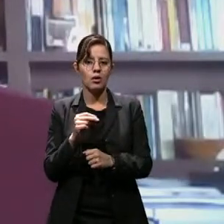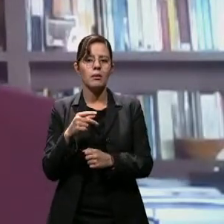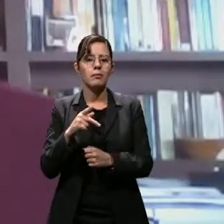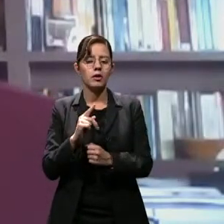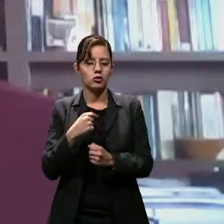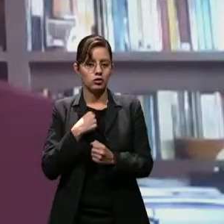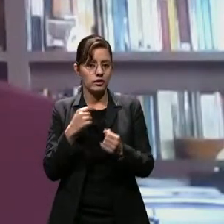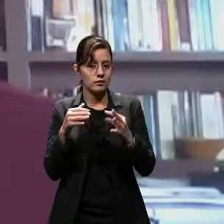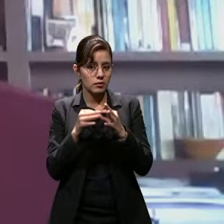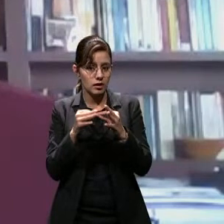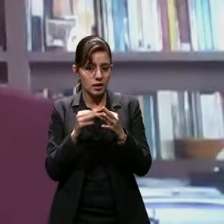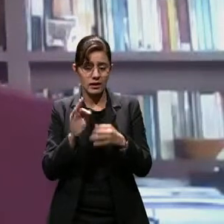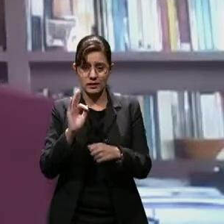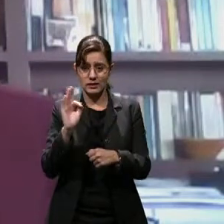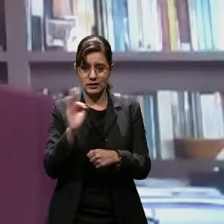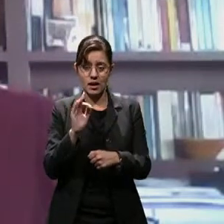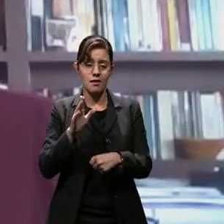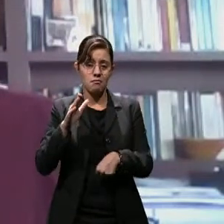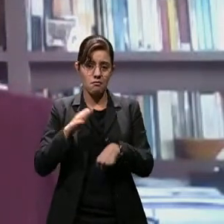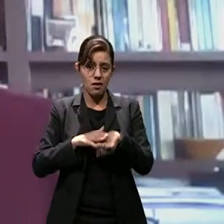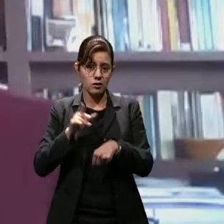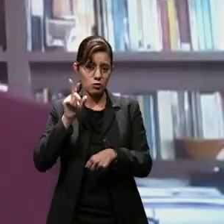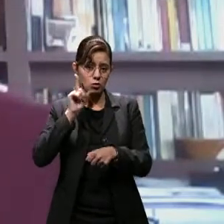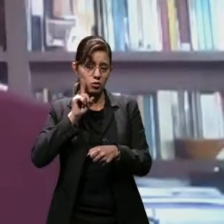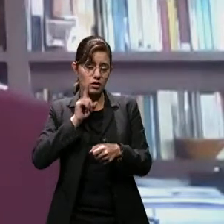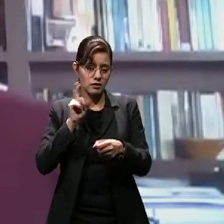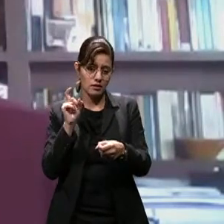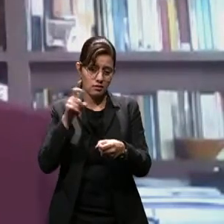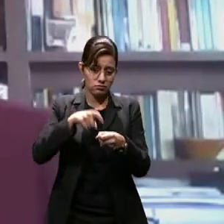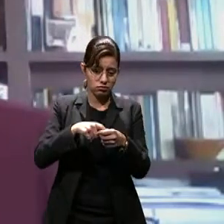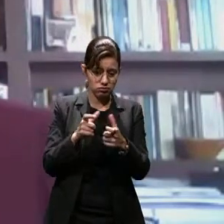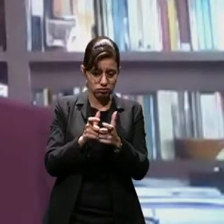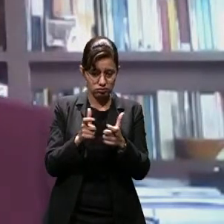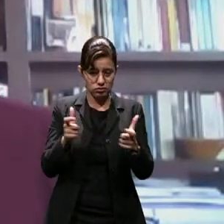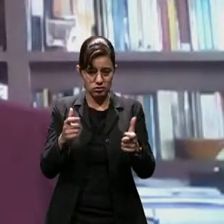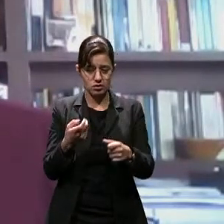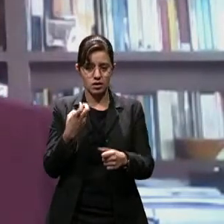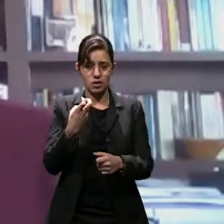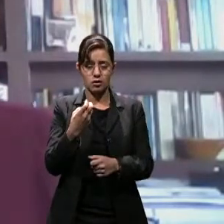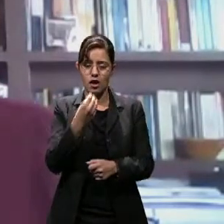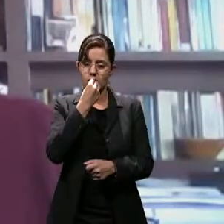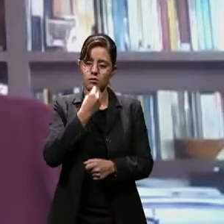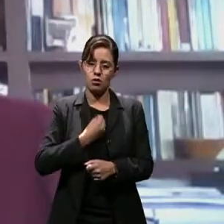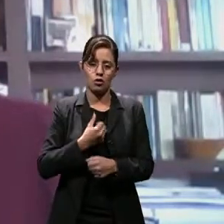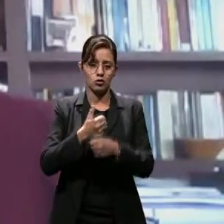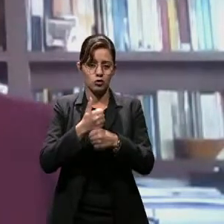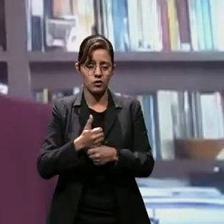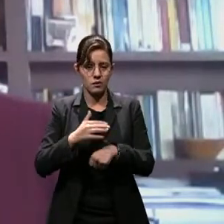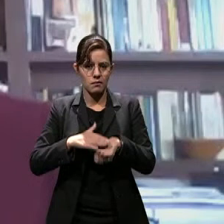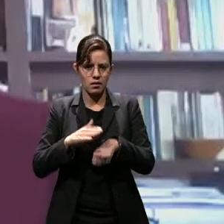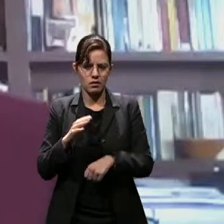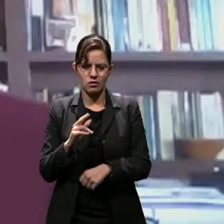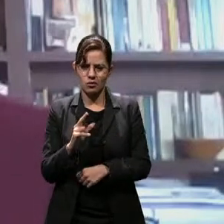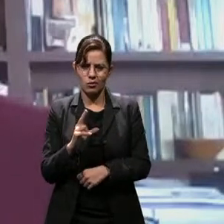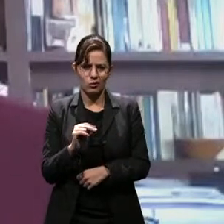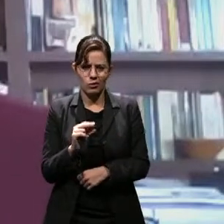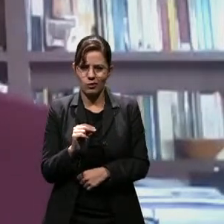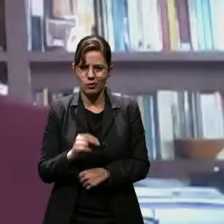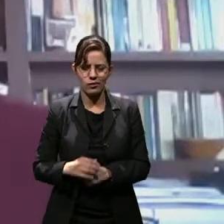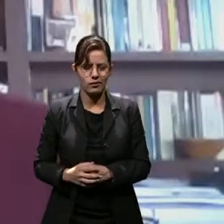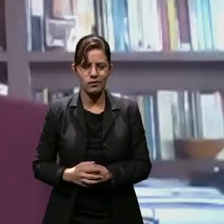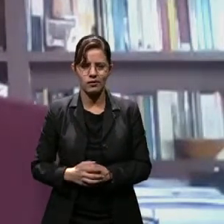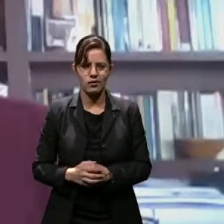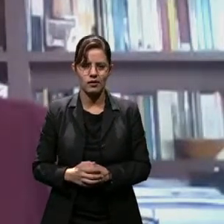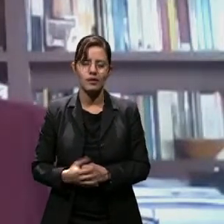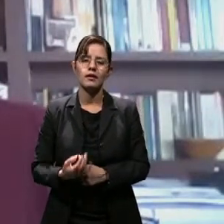shouldn't be the cost because we increase the spaces of citizen or government representation. Before this violent